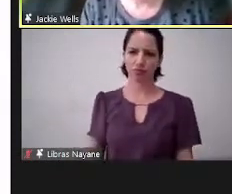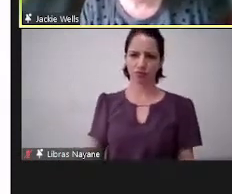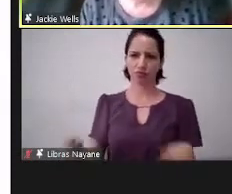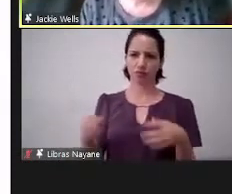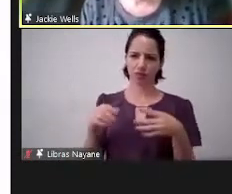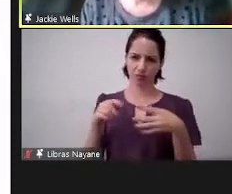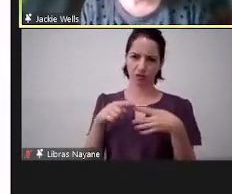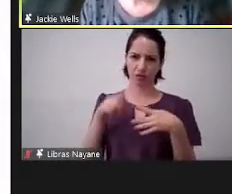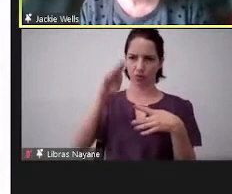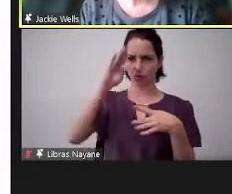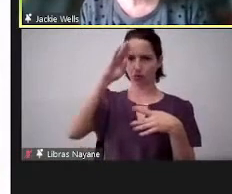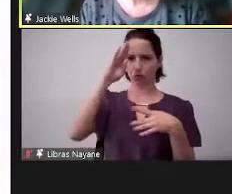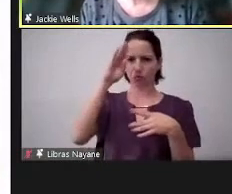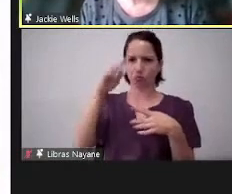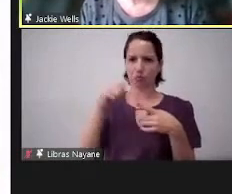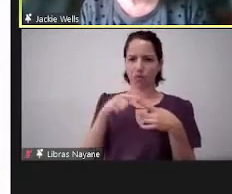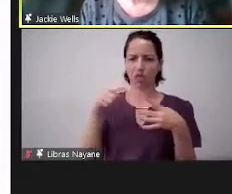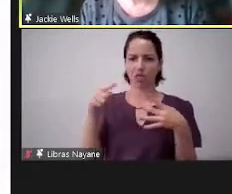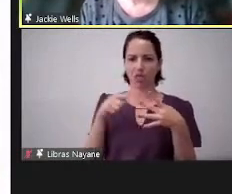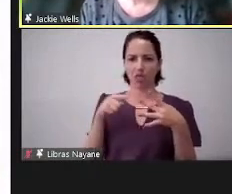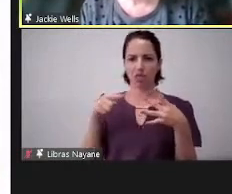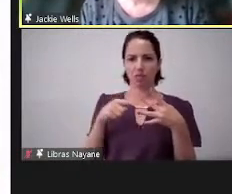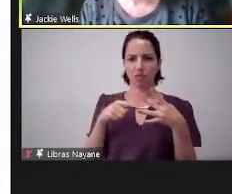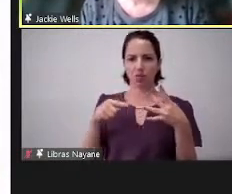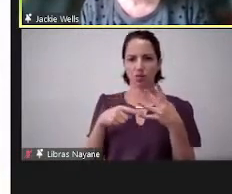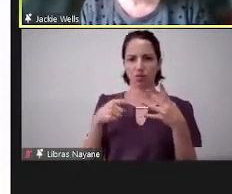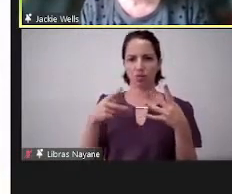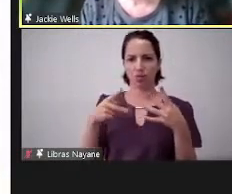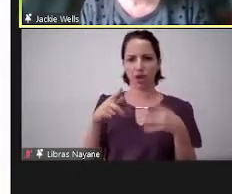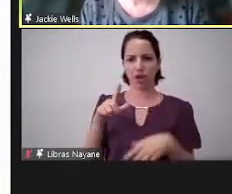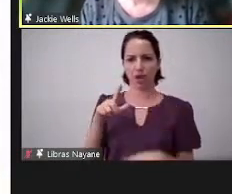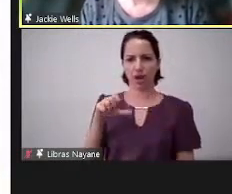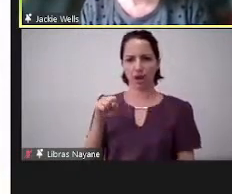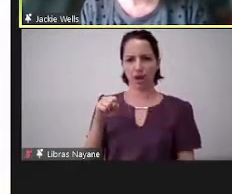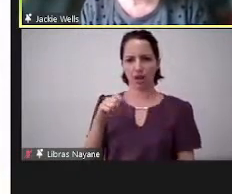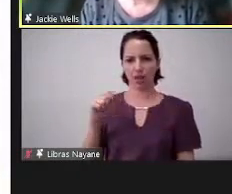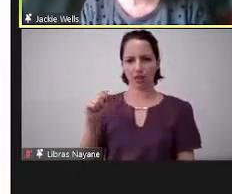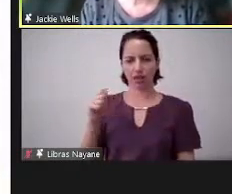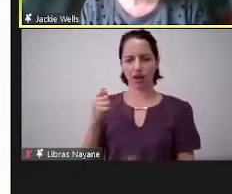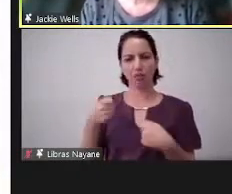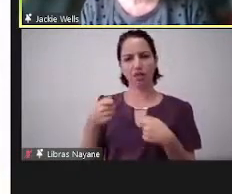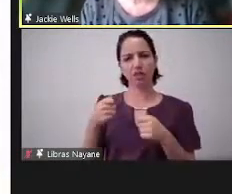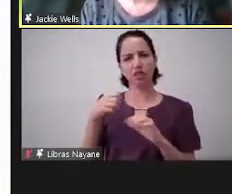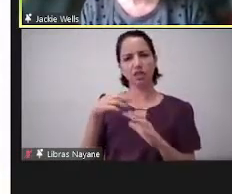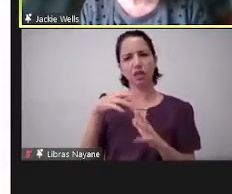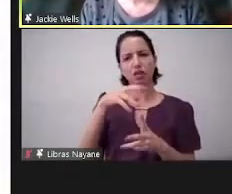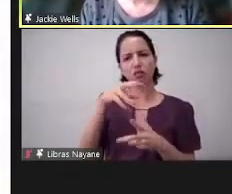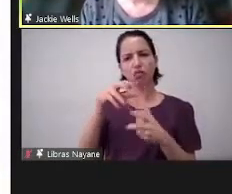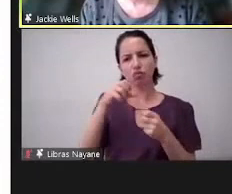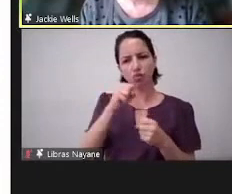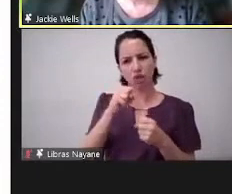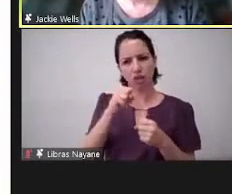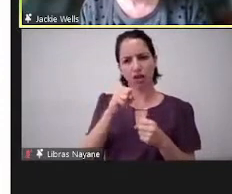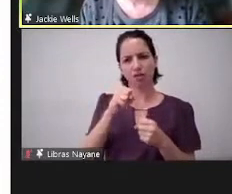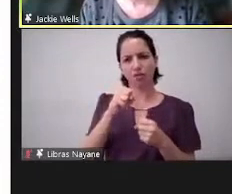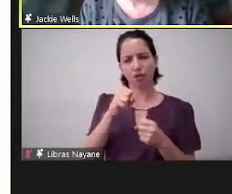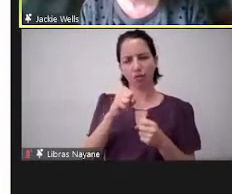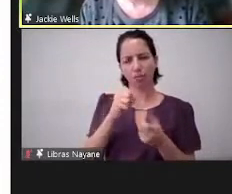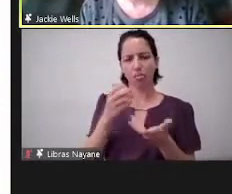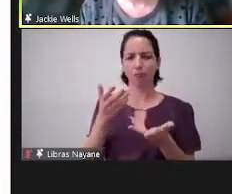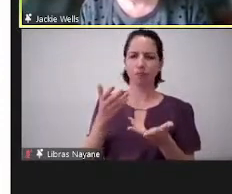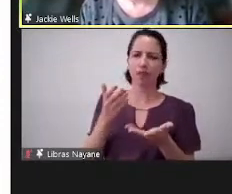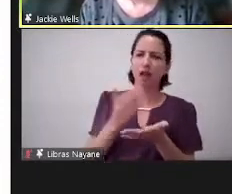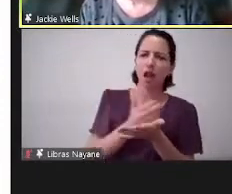possible. While some of the changes considered by the PLSA in its analysis would be relatively simple to